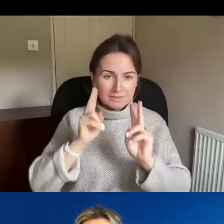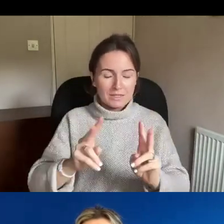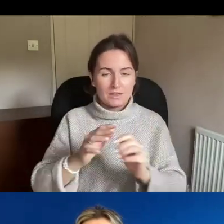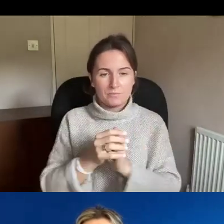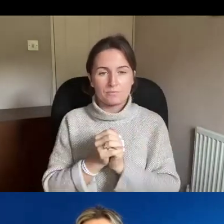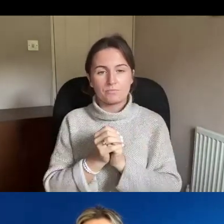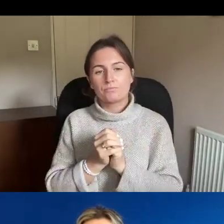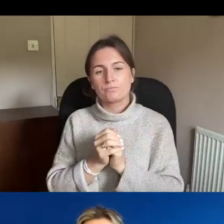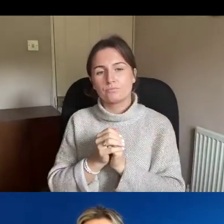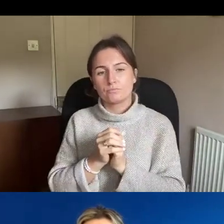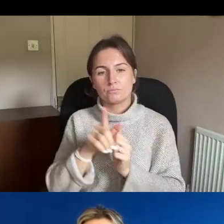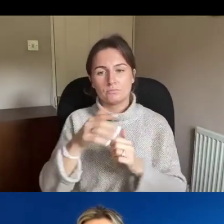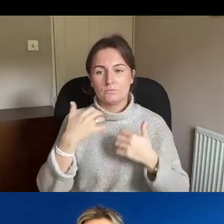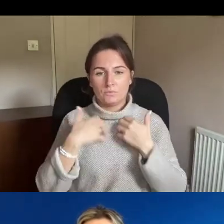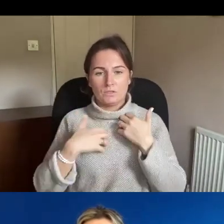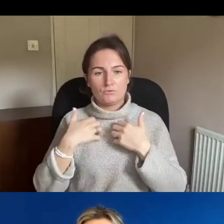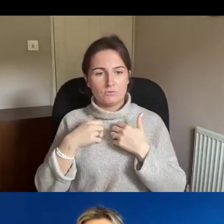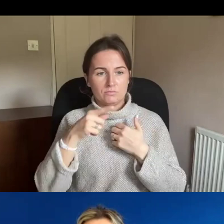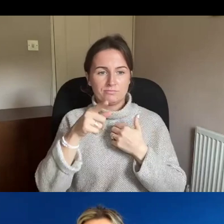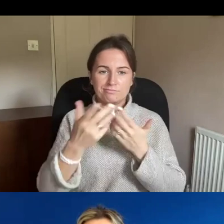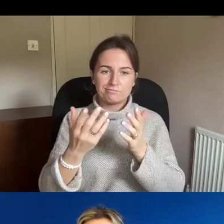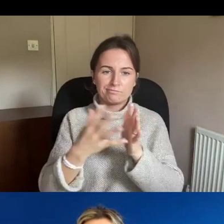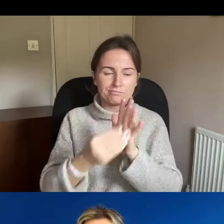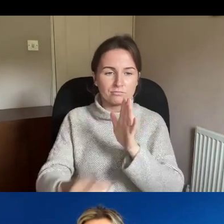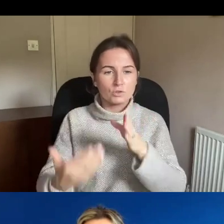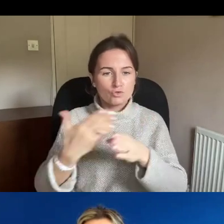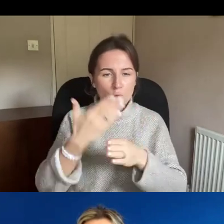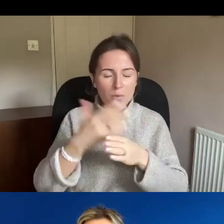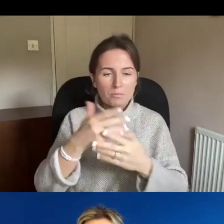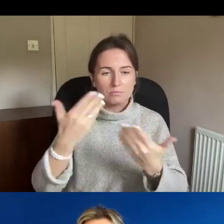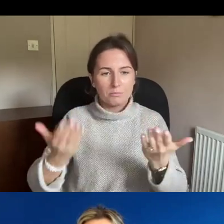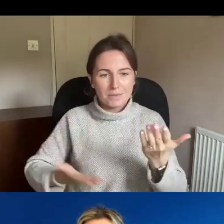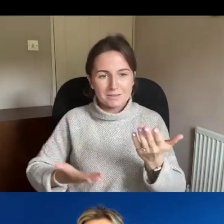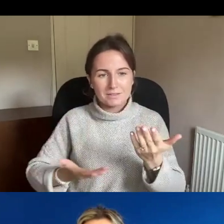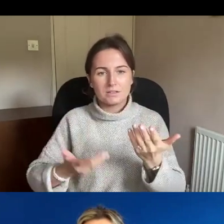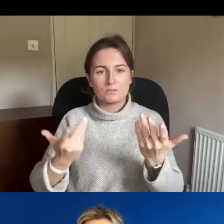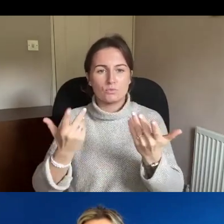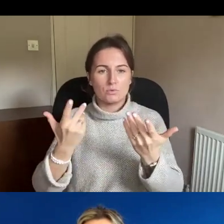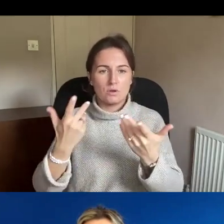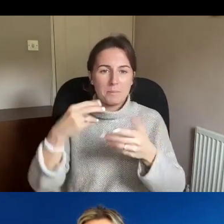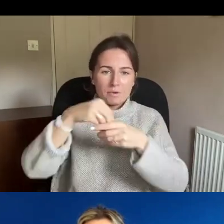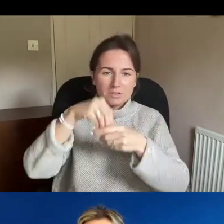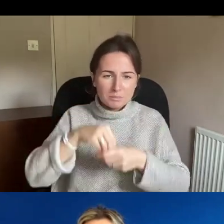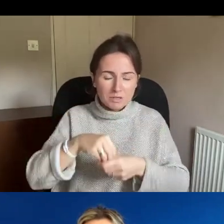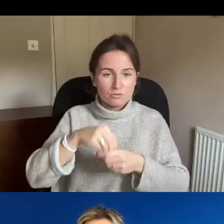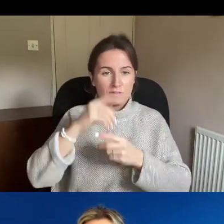were interested in jobs and businesses, or if you're interested in participation survey